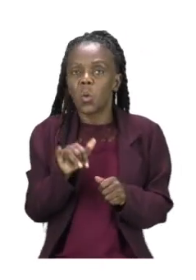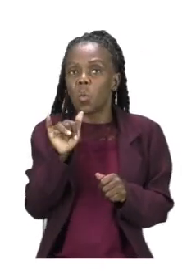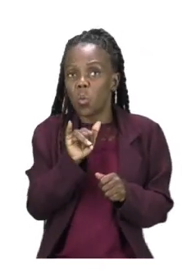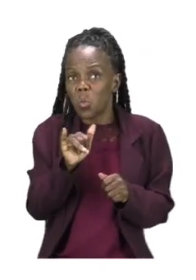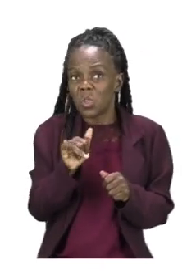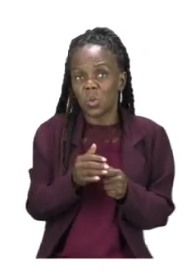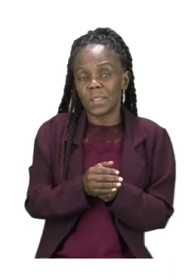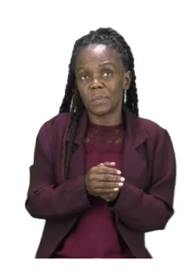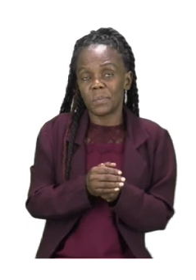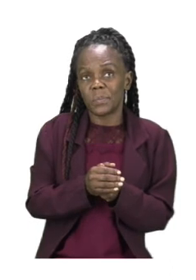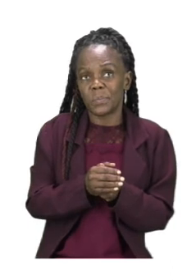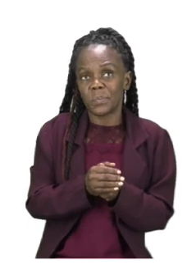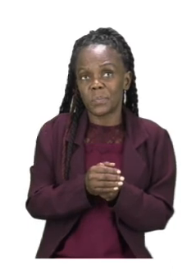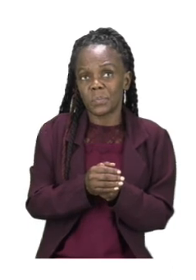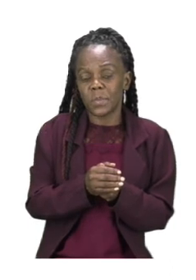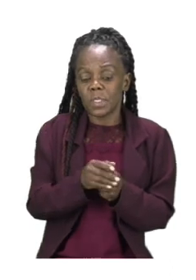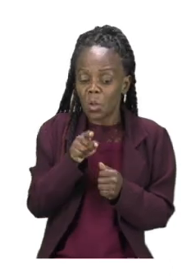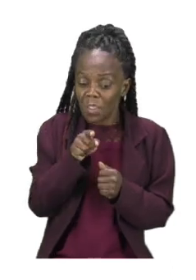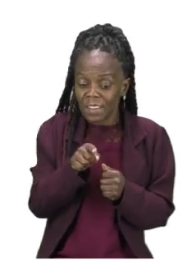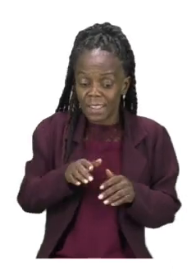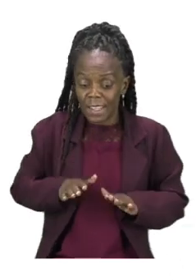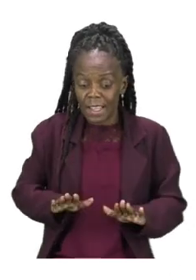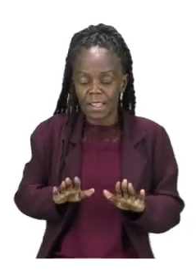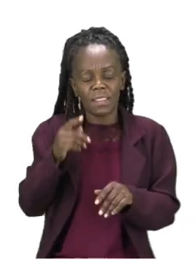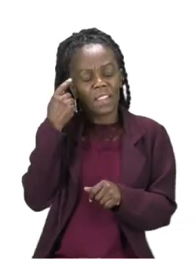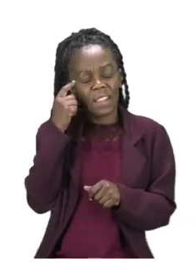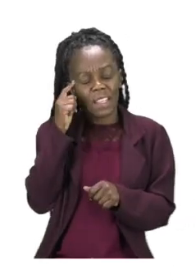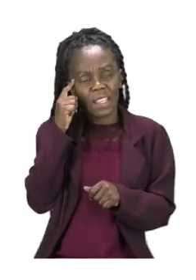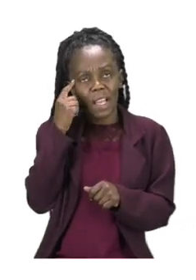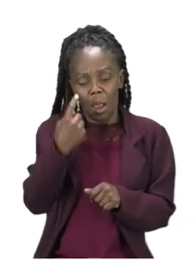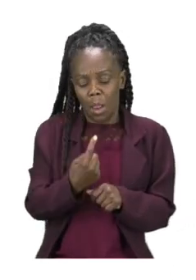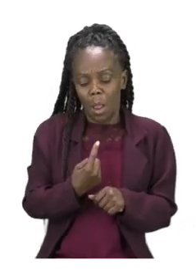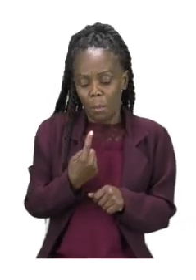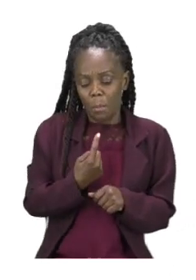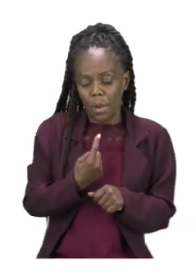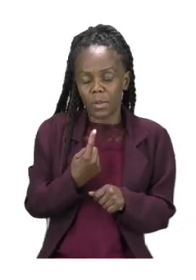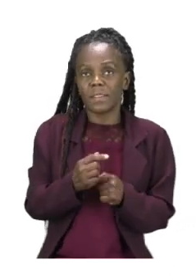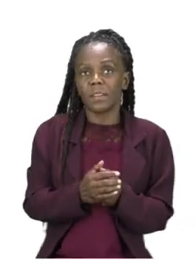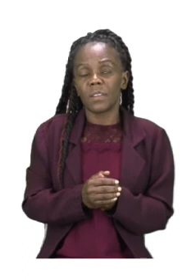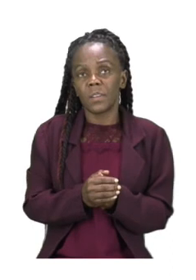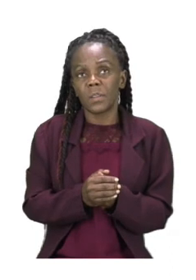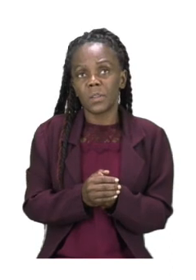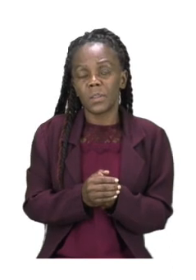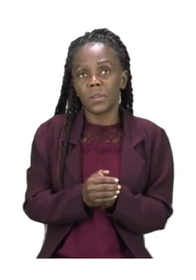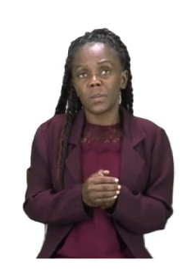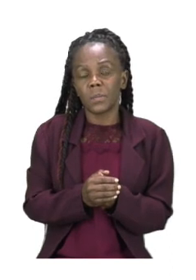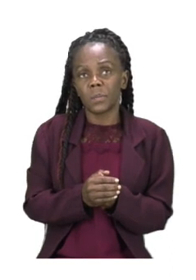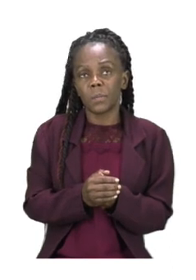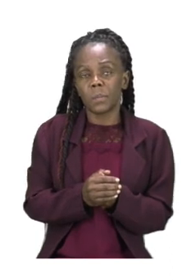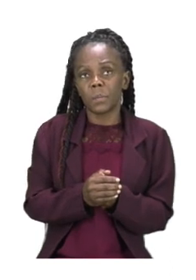because she's thinking about herself, this is the one where you point to yourself and you